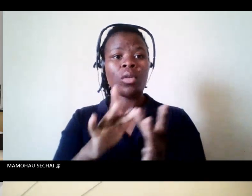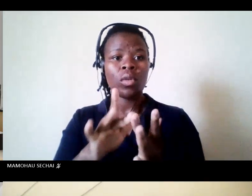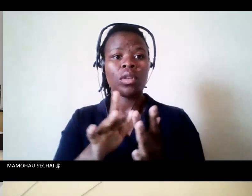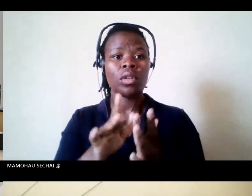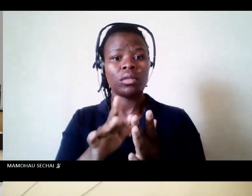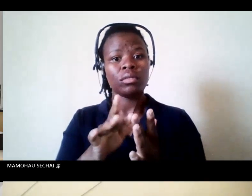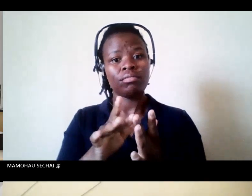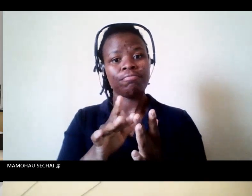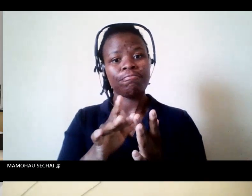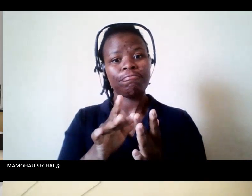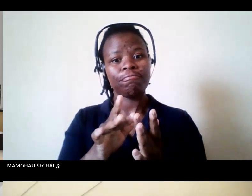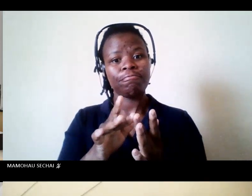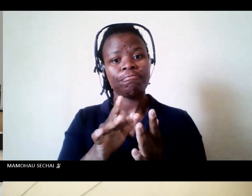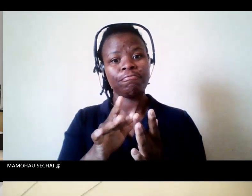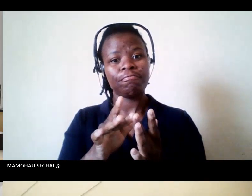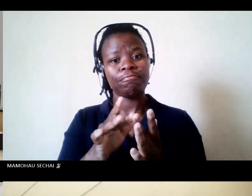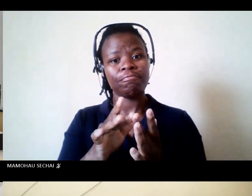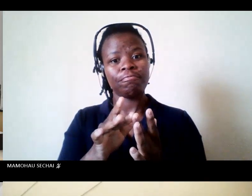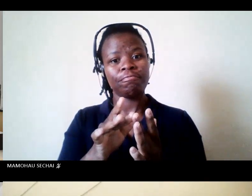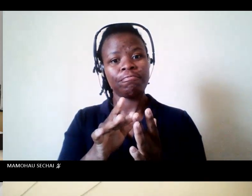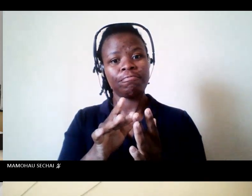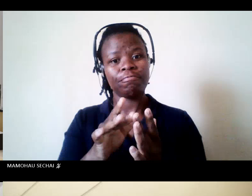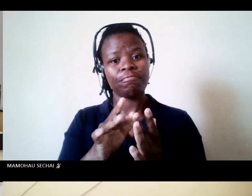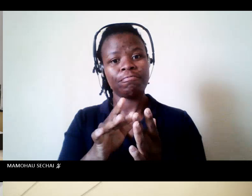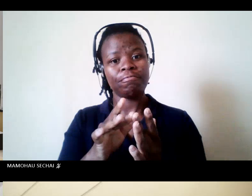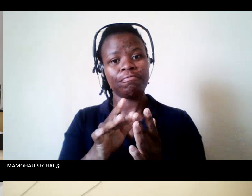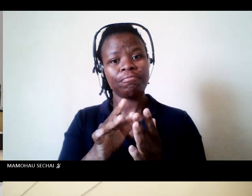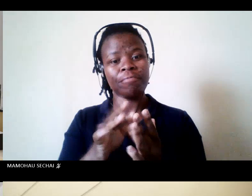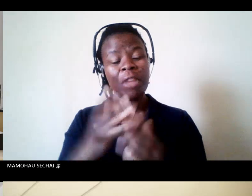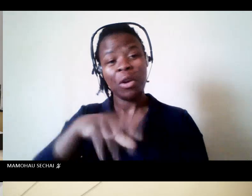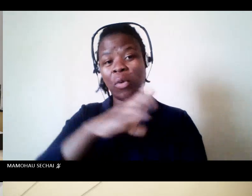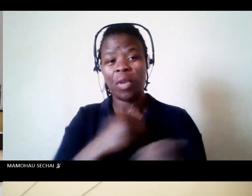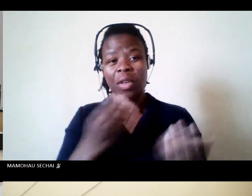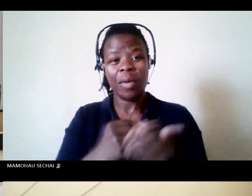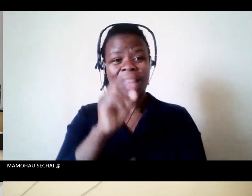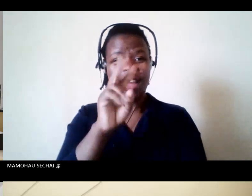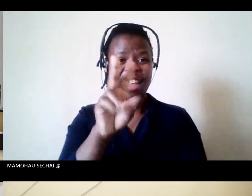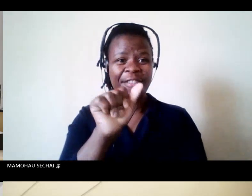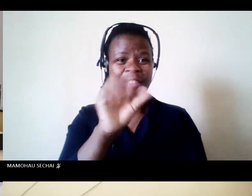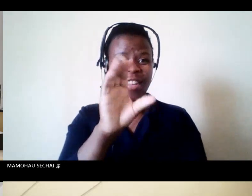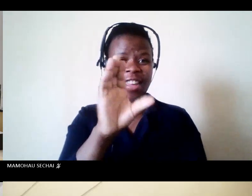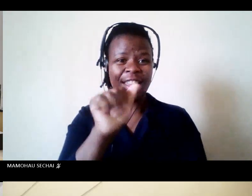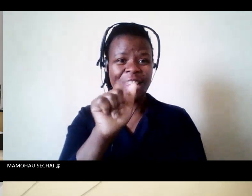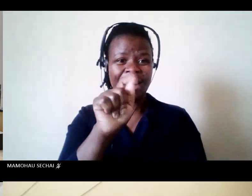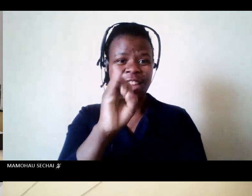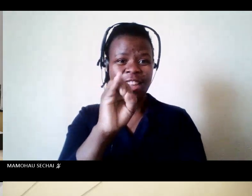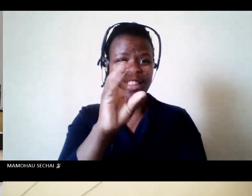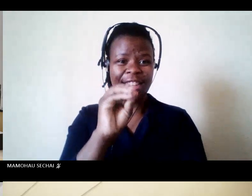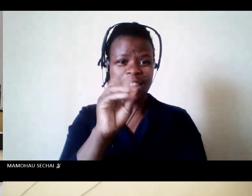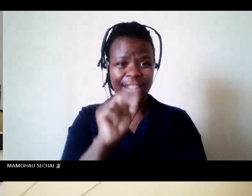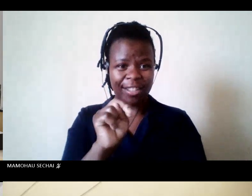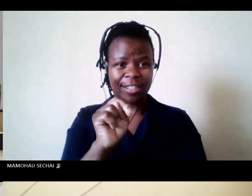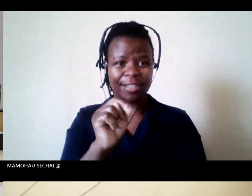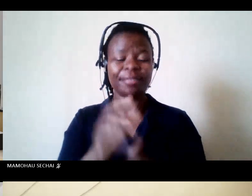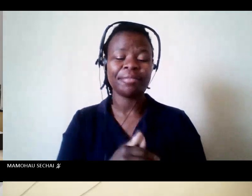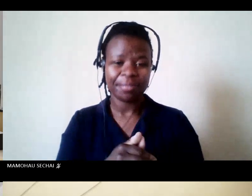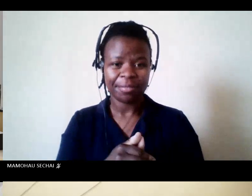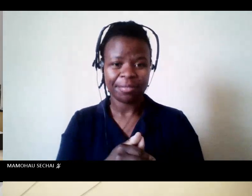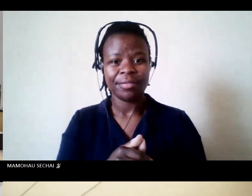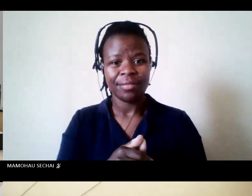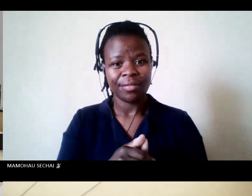today. Yeah, we on vacation. Oh, So wow. Yeah, it was Tell my us. anniversary. My